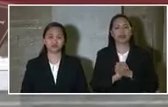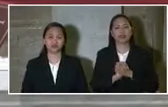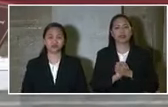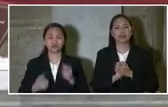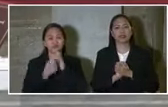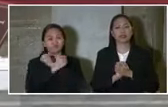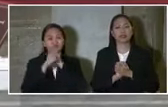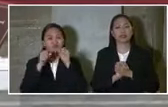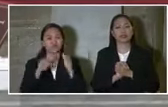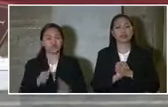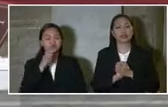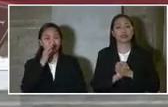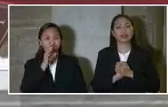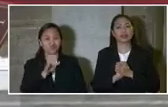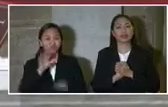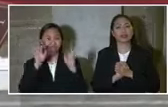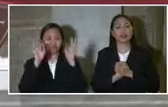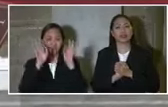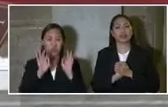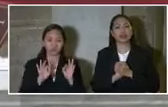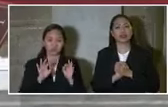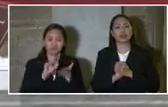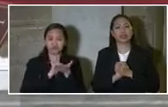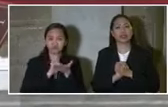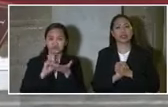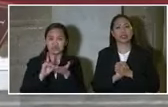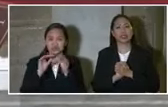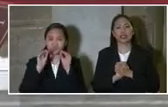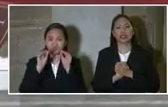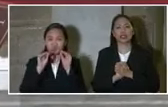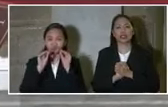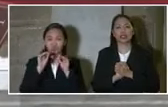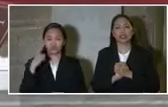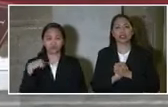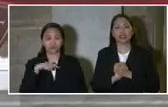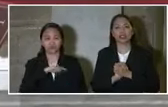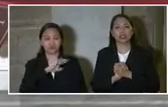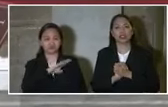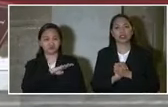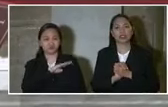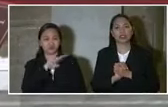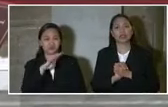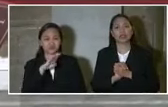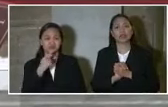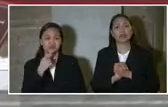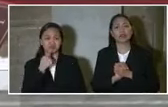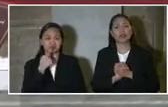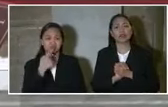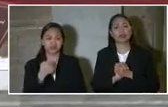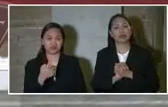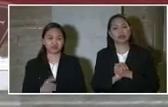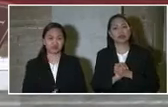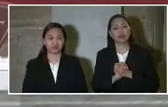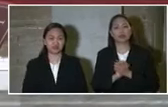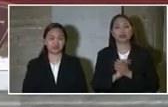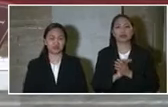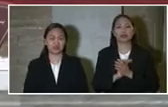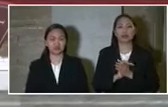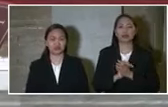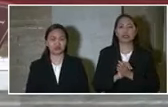The Savior's command, and formed by divine teaching, we dare to say,